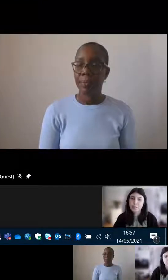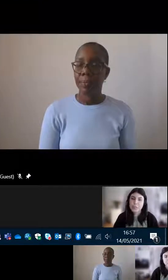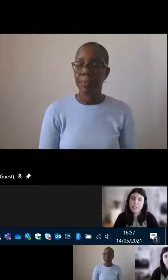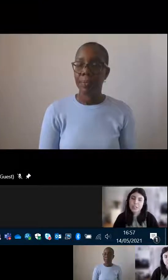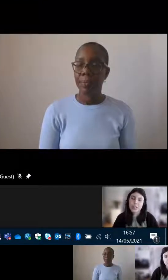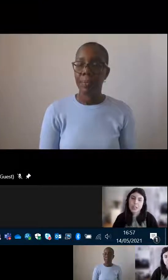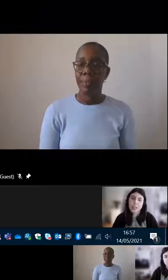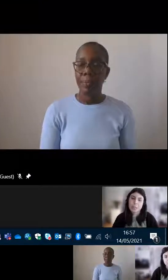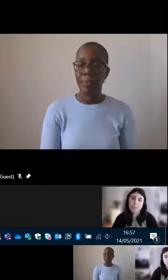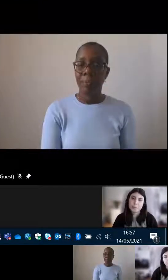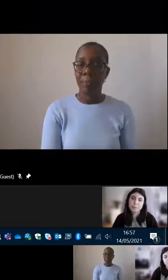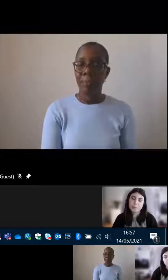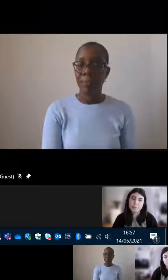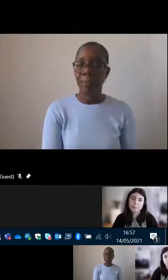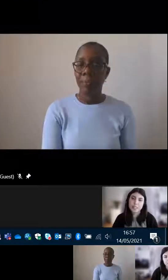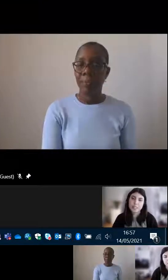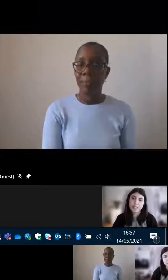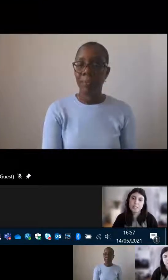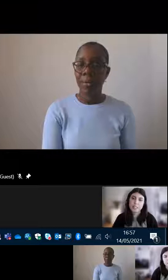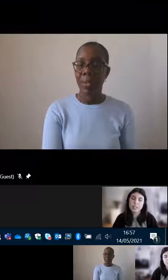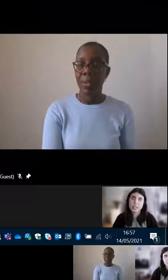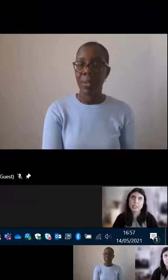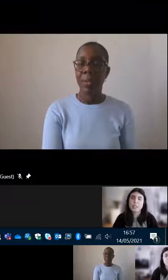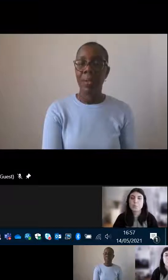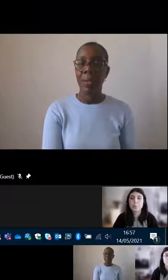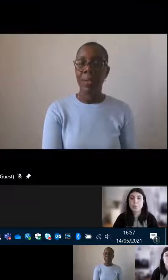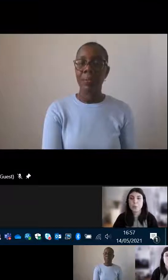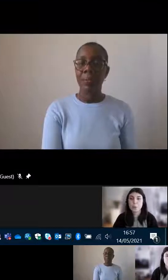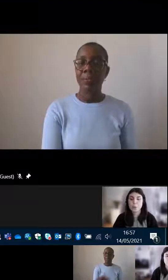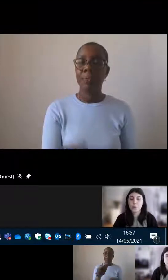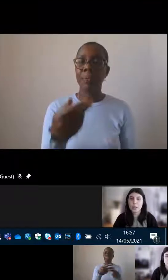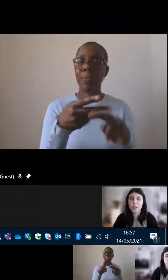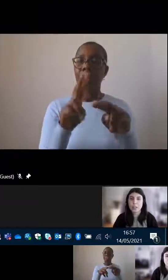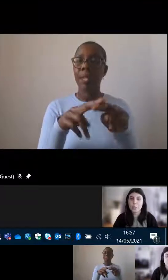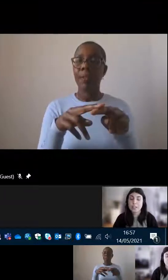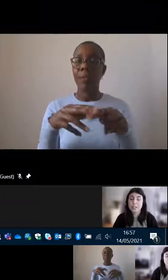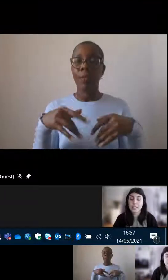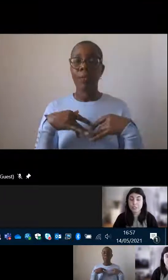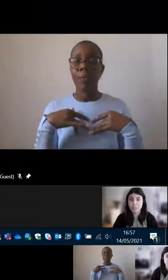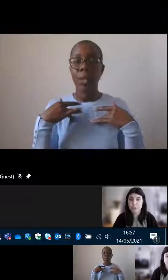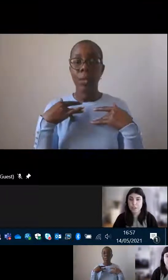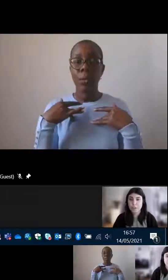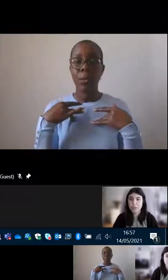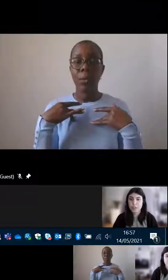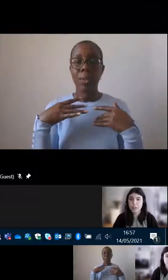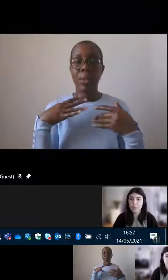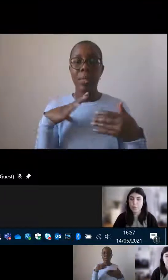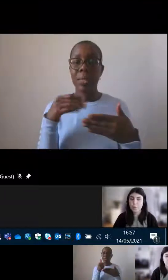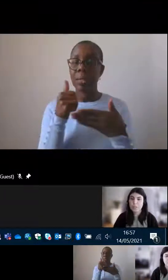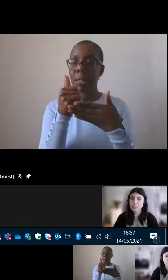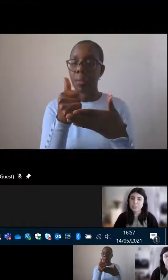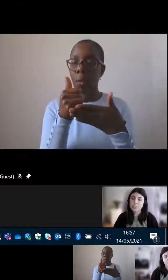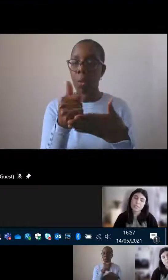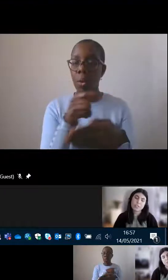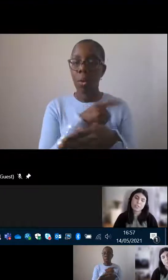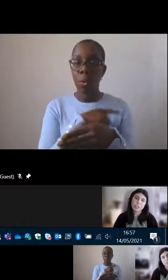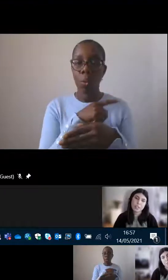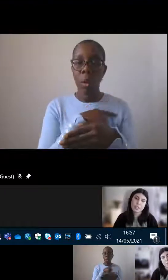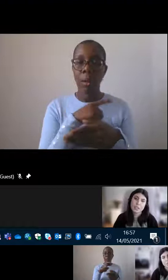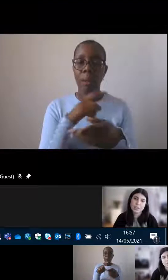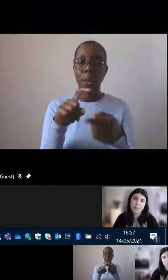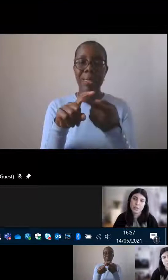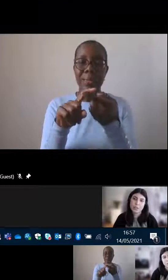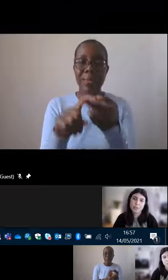If you've been feeling like you need some support with addiction or with